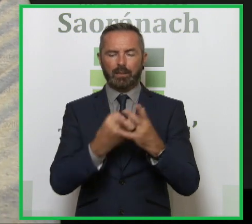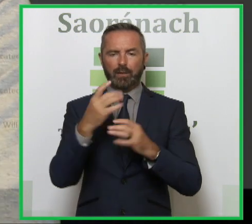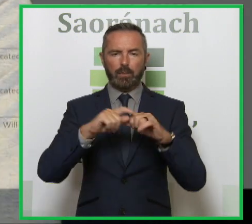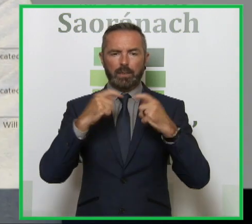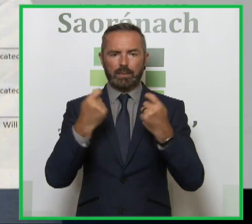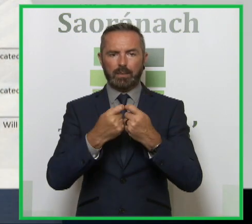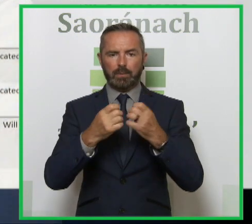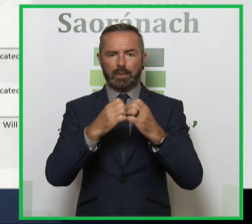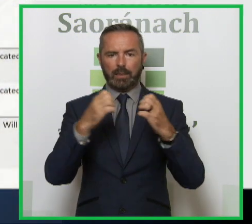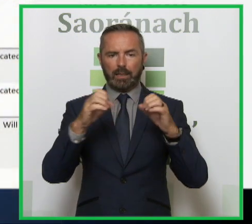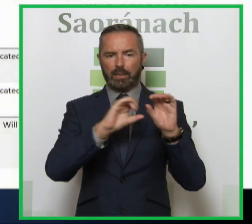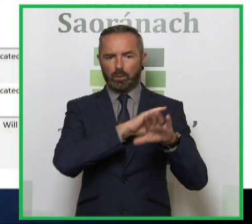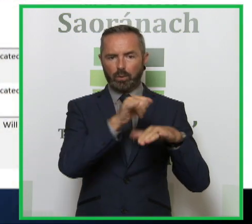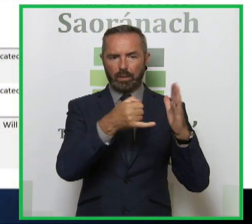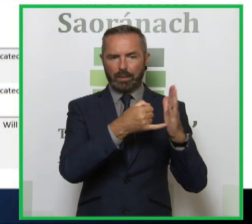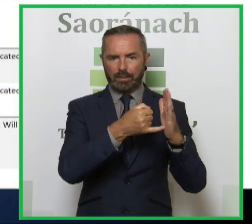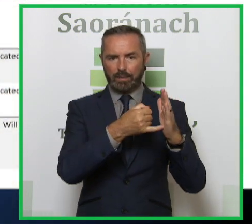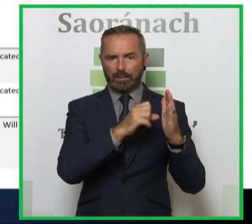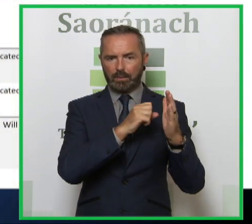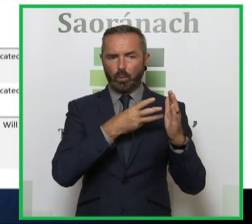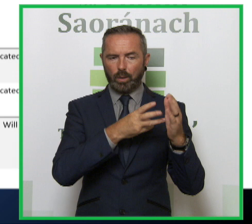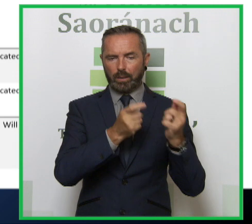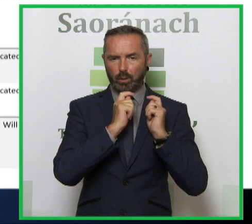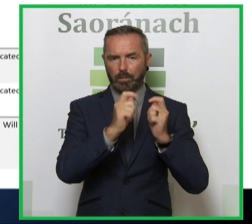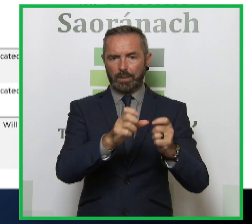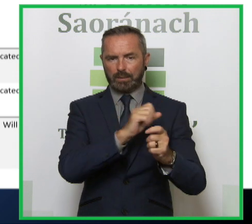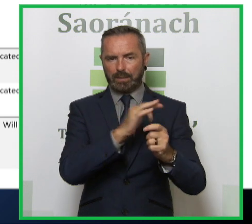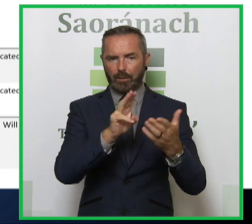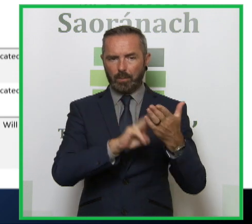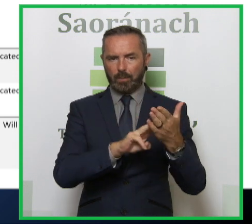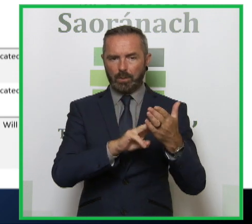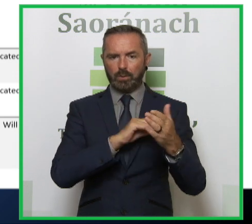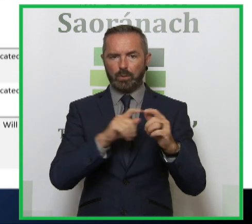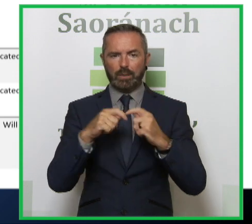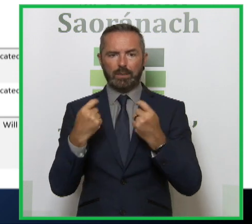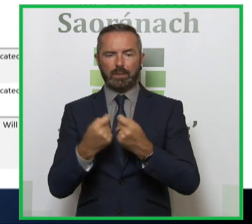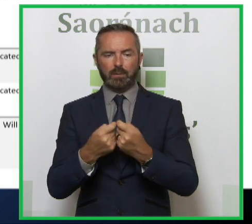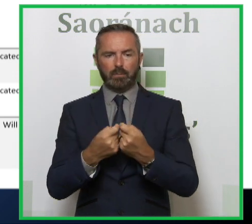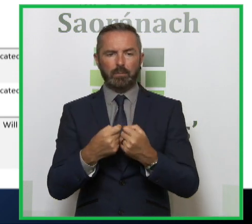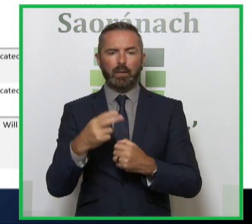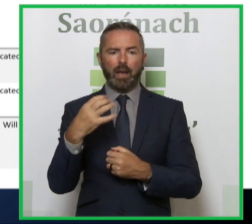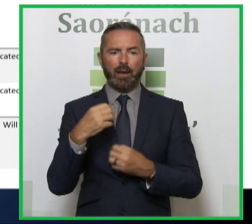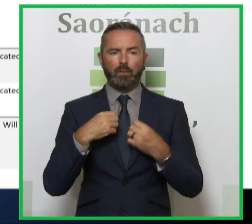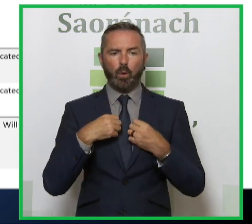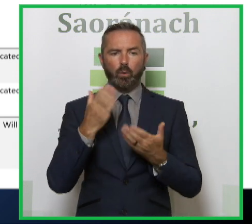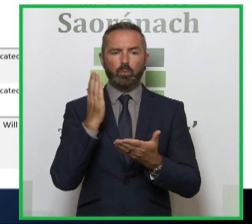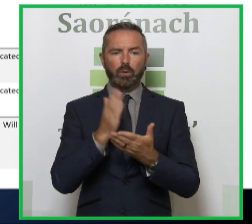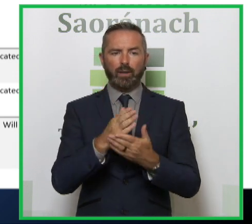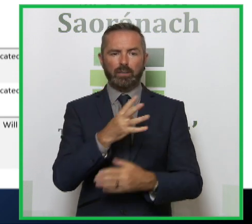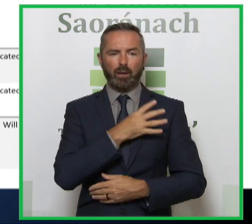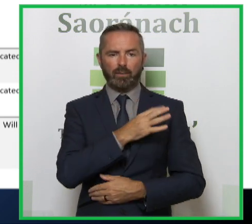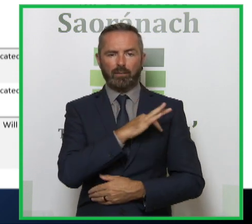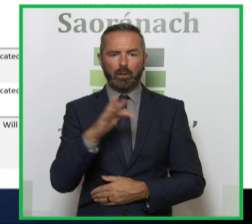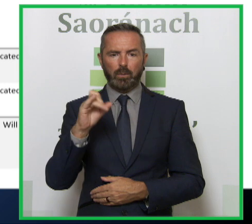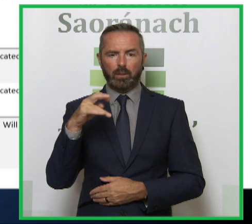will commit staff members and resources to the team. So you can see, you probably can't make that out, but we have our own prevention officer from Clondalkin Drugs